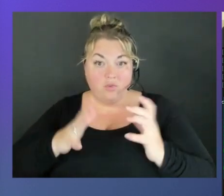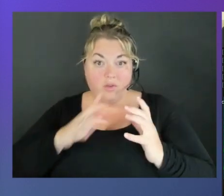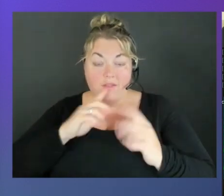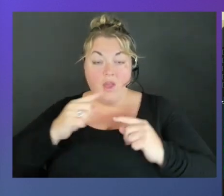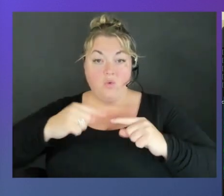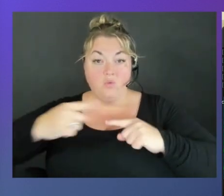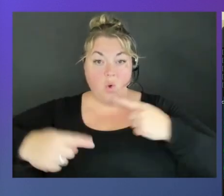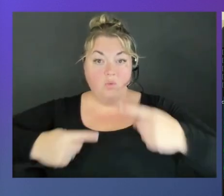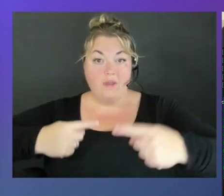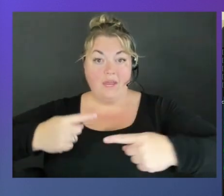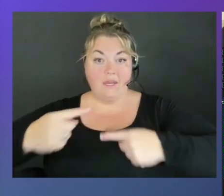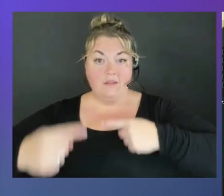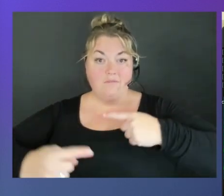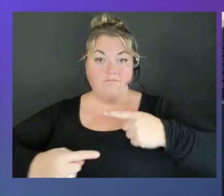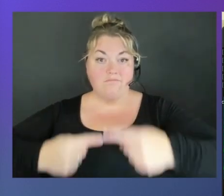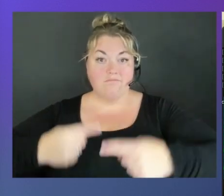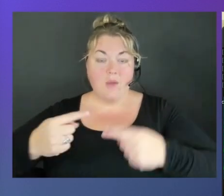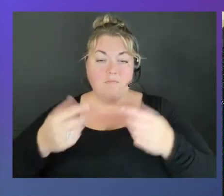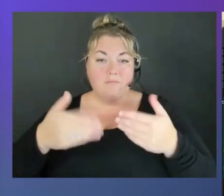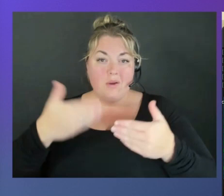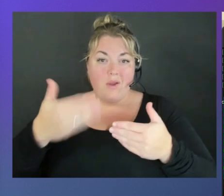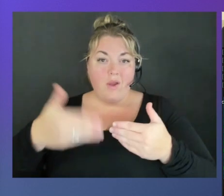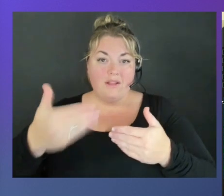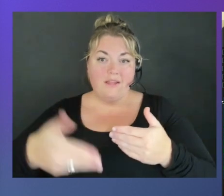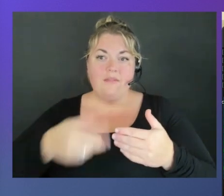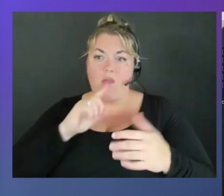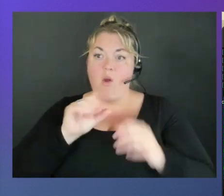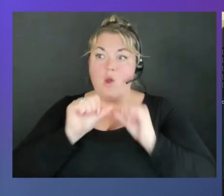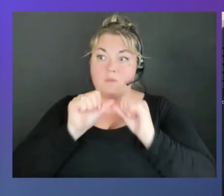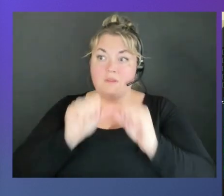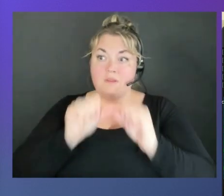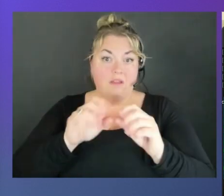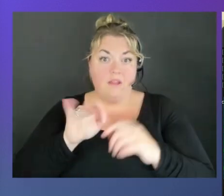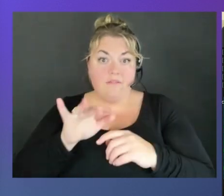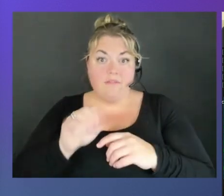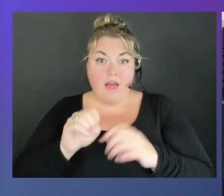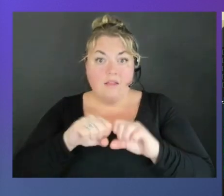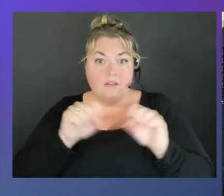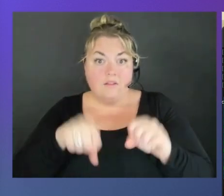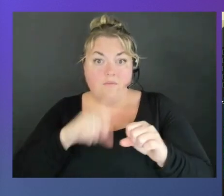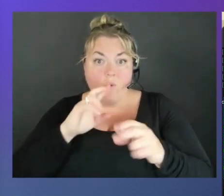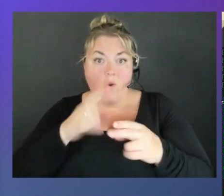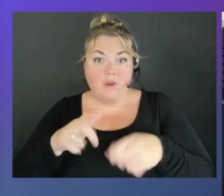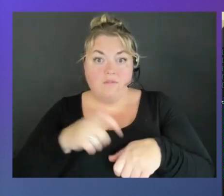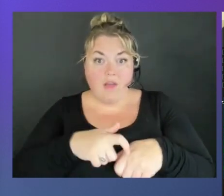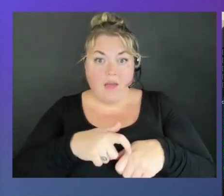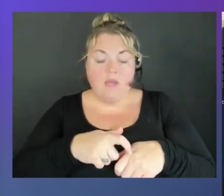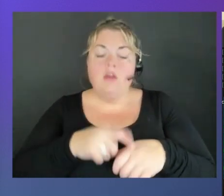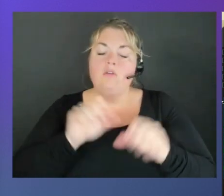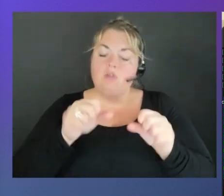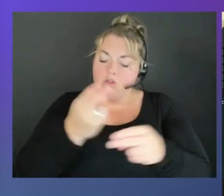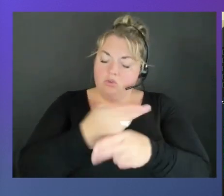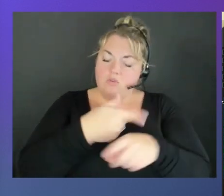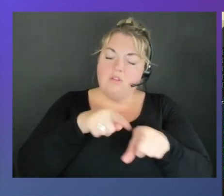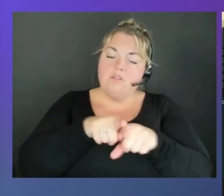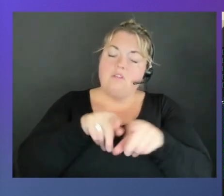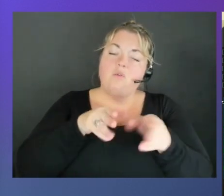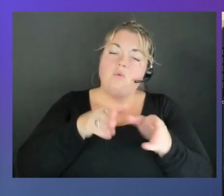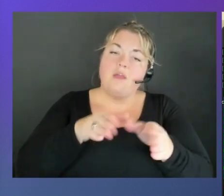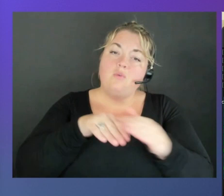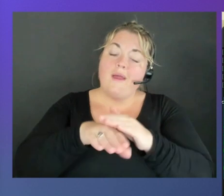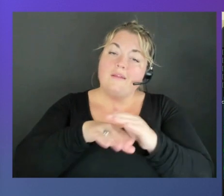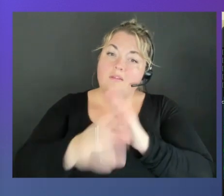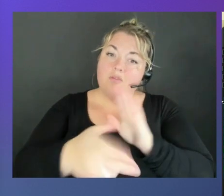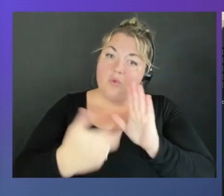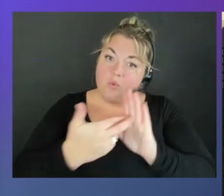periodically. They are persisted in the file system for a brief time, and you can use those as a way of accessing that role inside